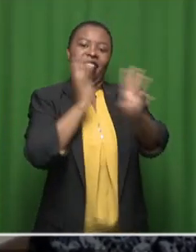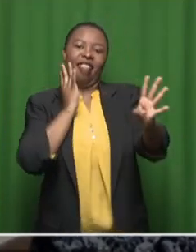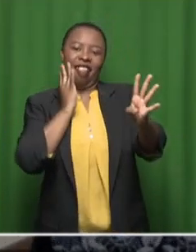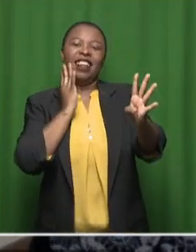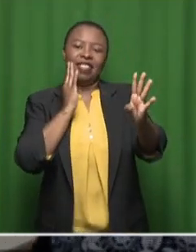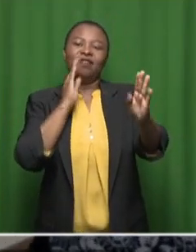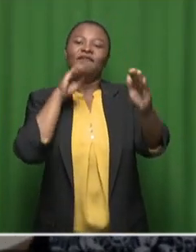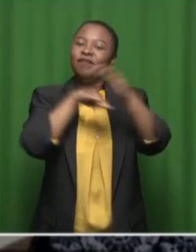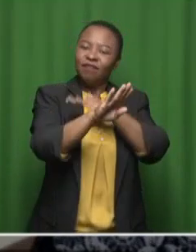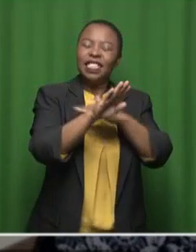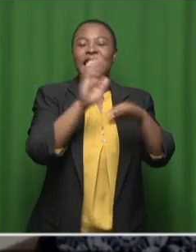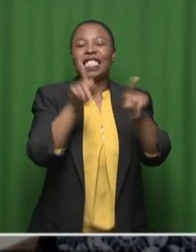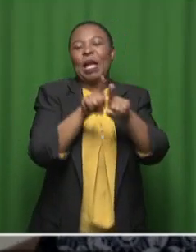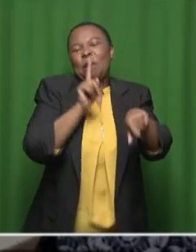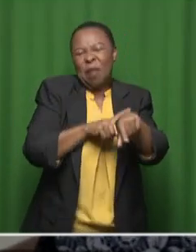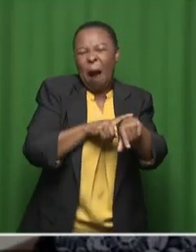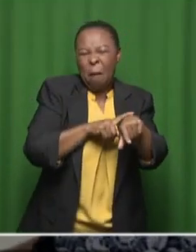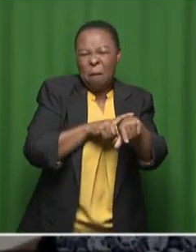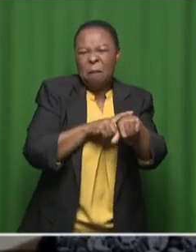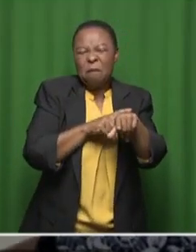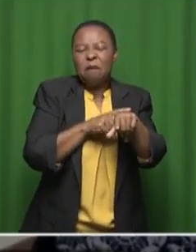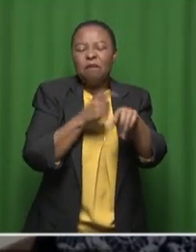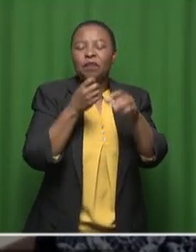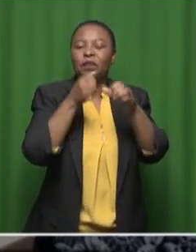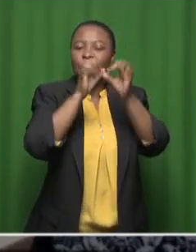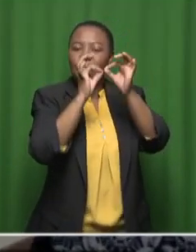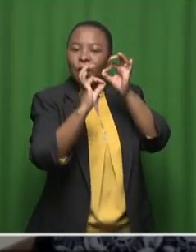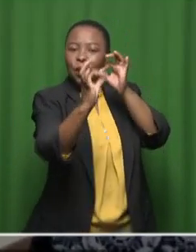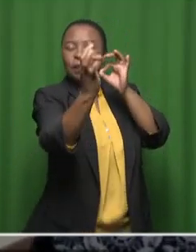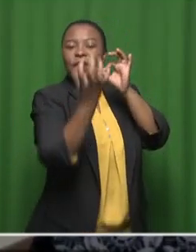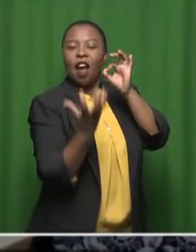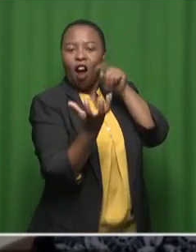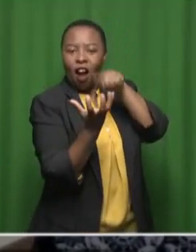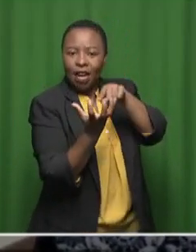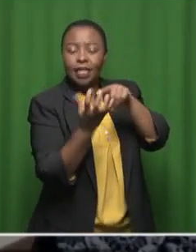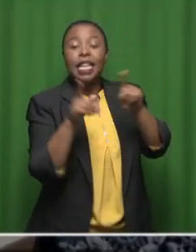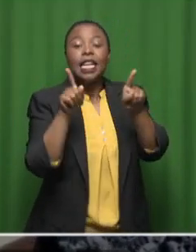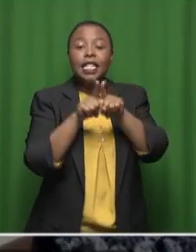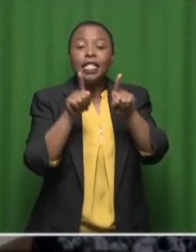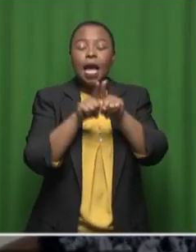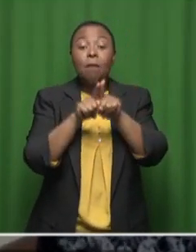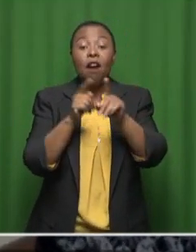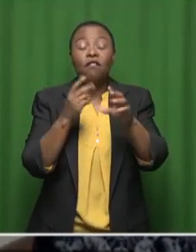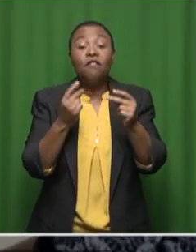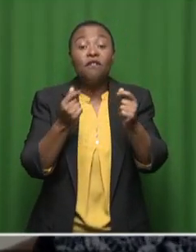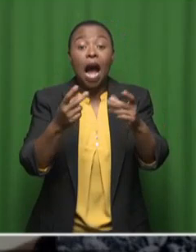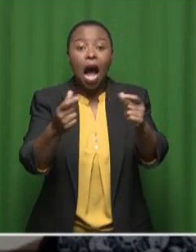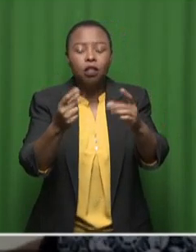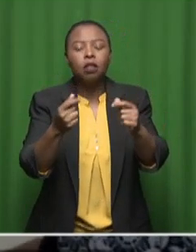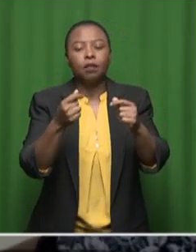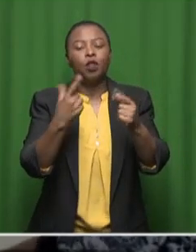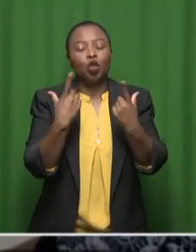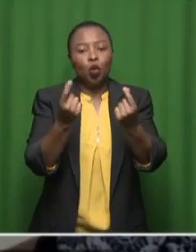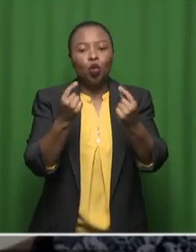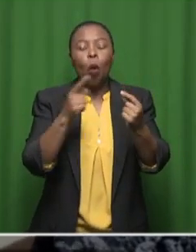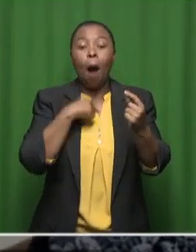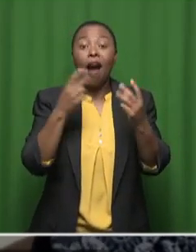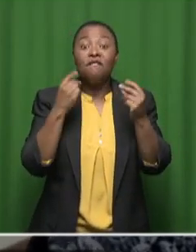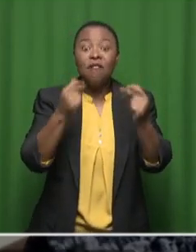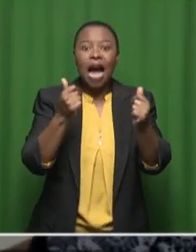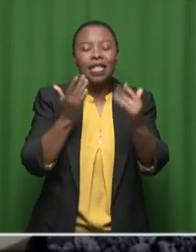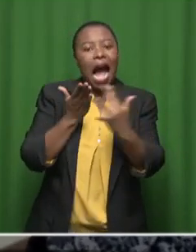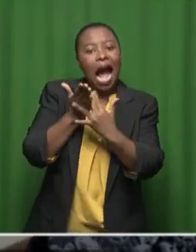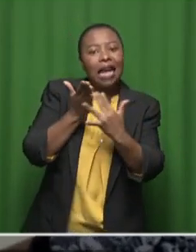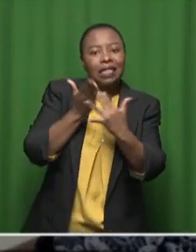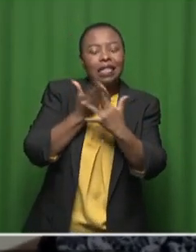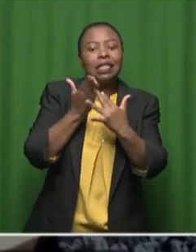cars immediately. We also recently introduced a fast-track pathway, which allows you even faster access to the